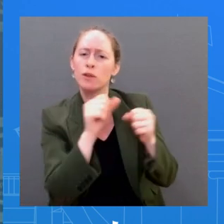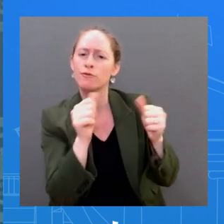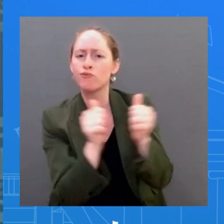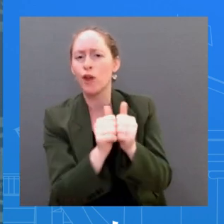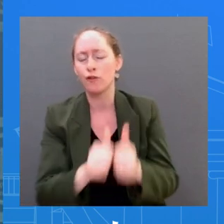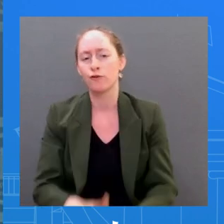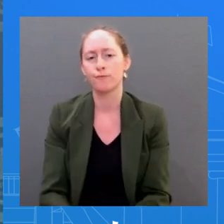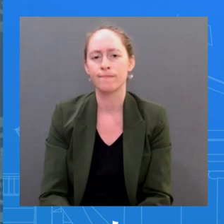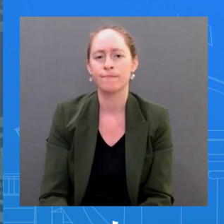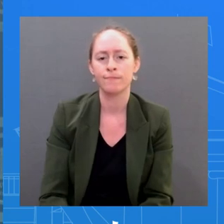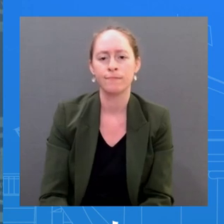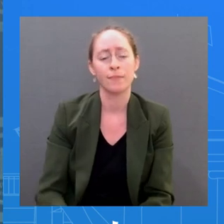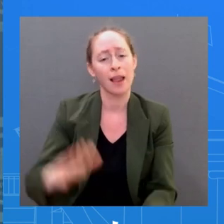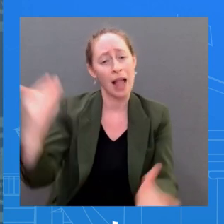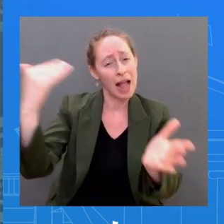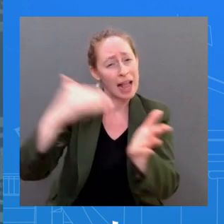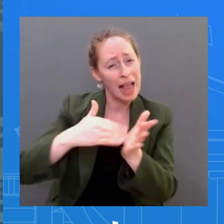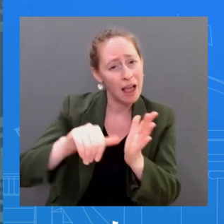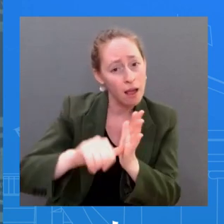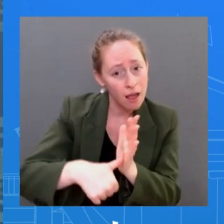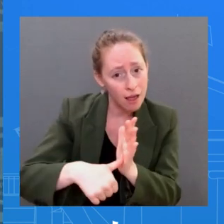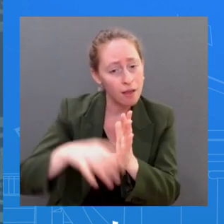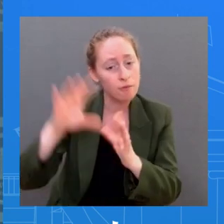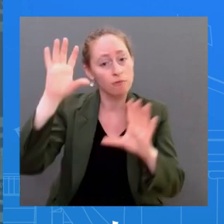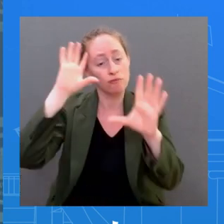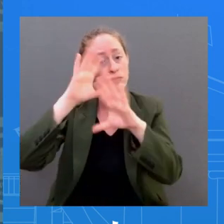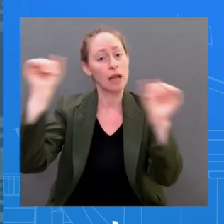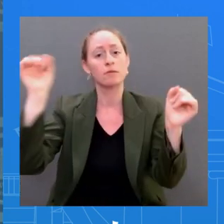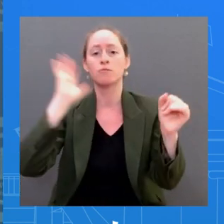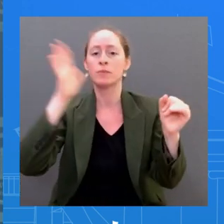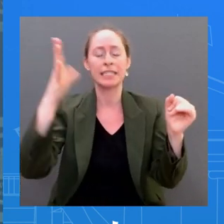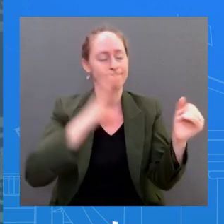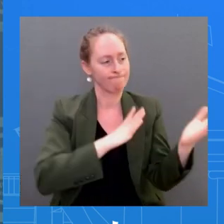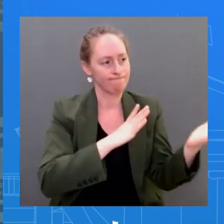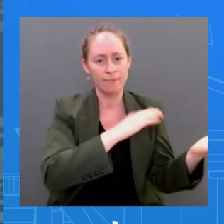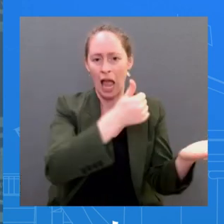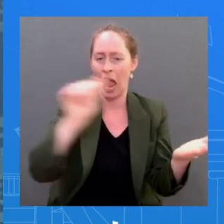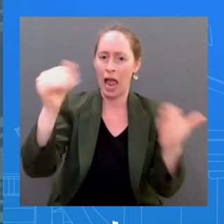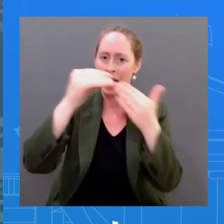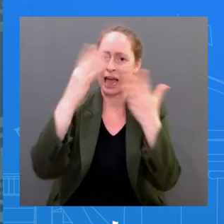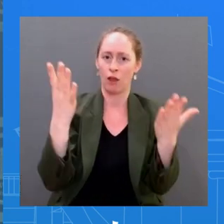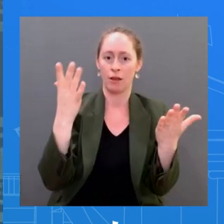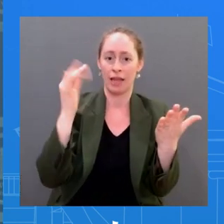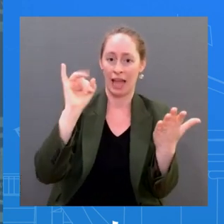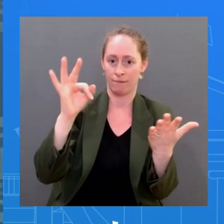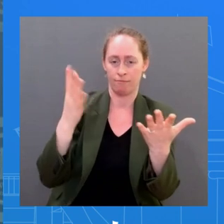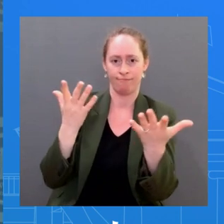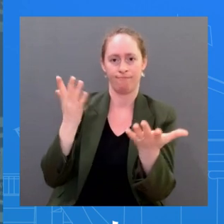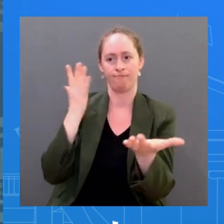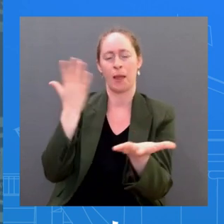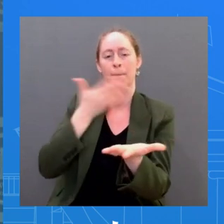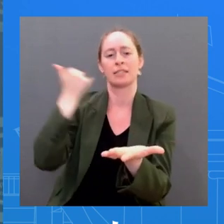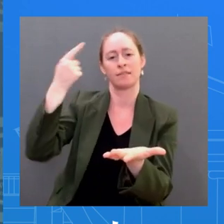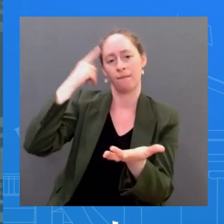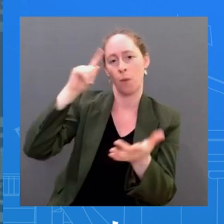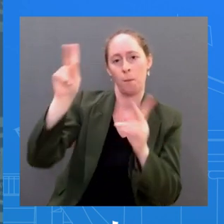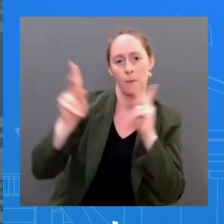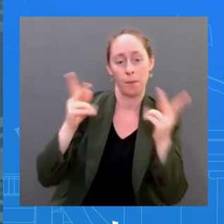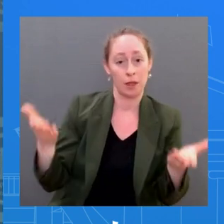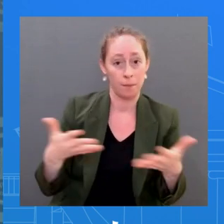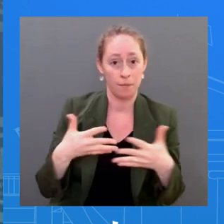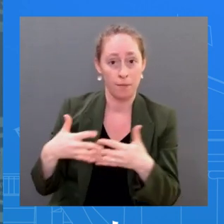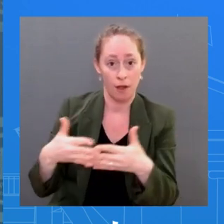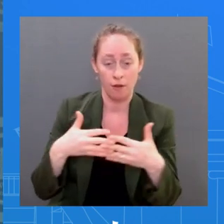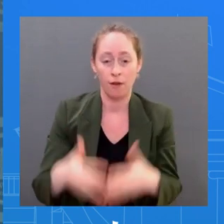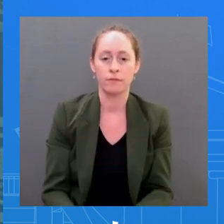serves the interests of the American people. That's what he puts first. He believes engagement with Saudi leaders clearly meets that test, as has